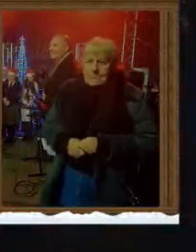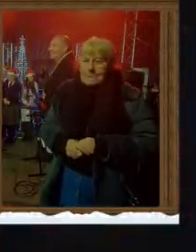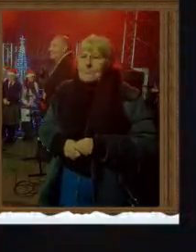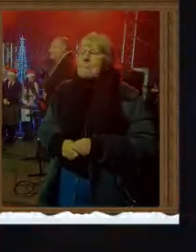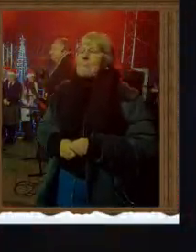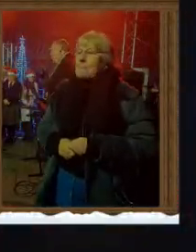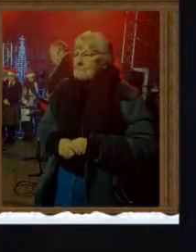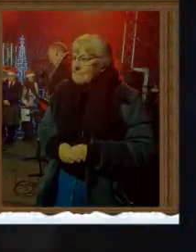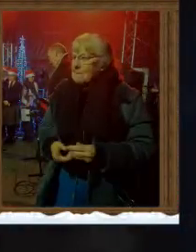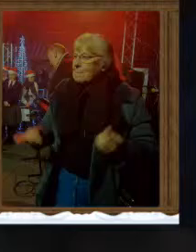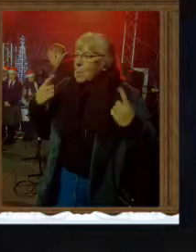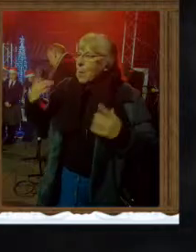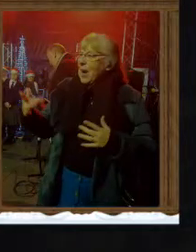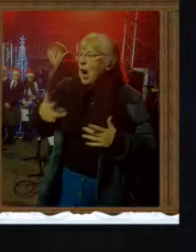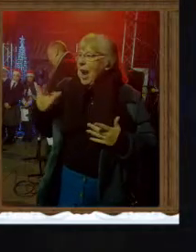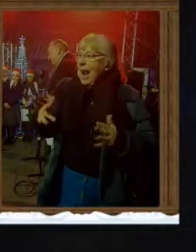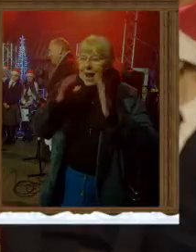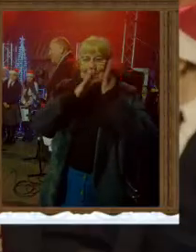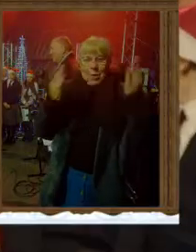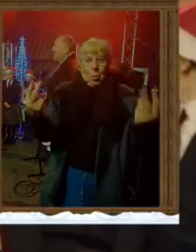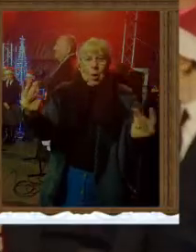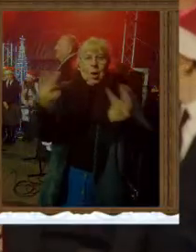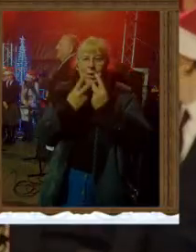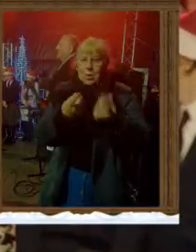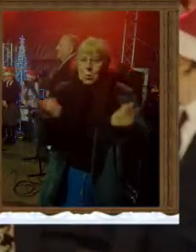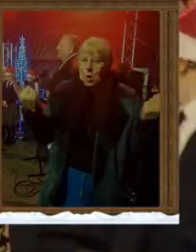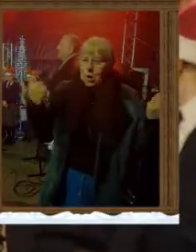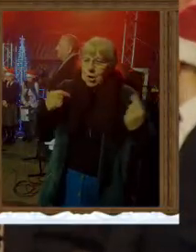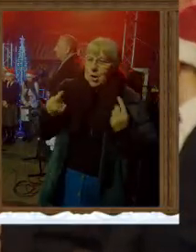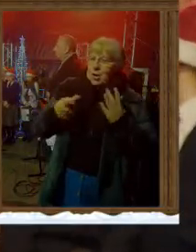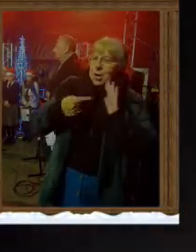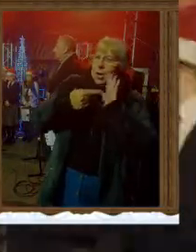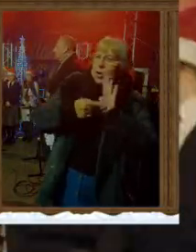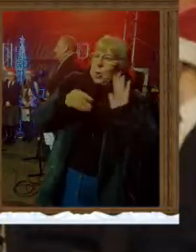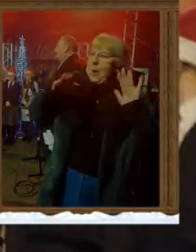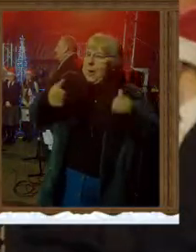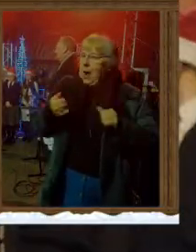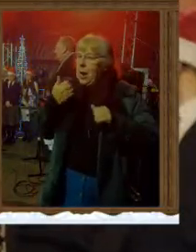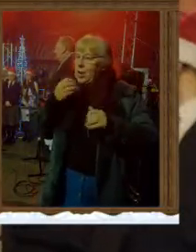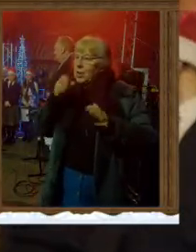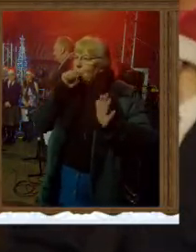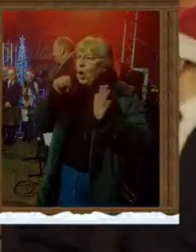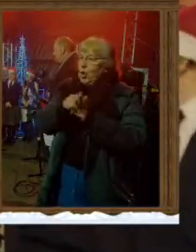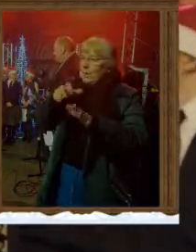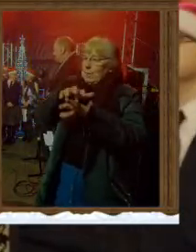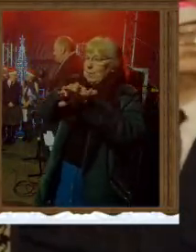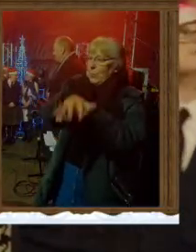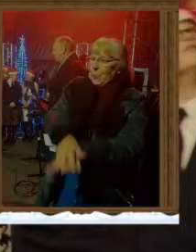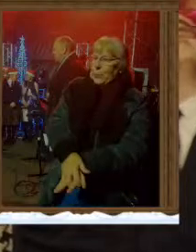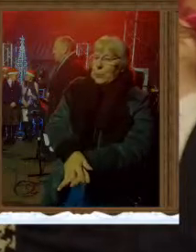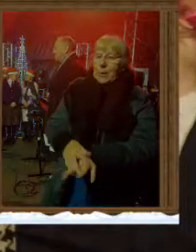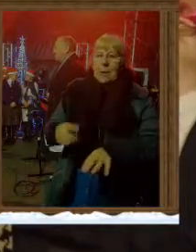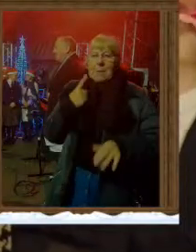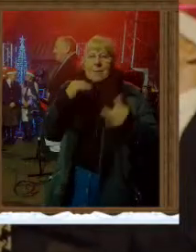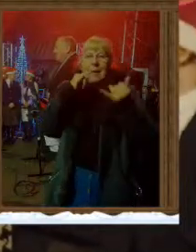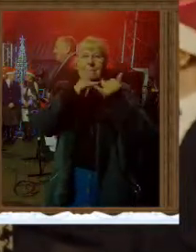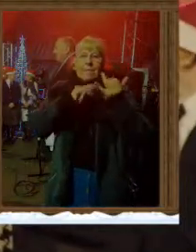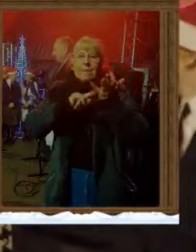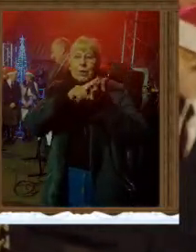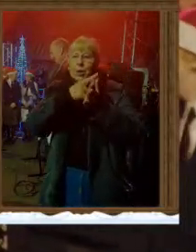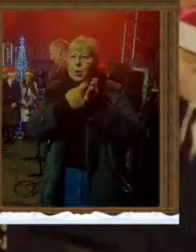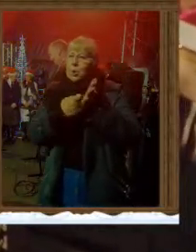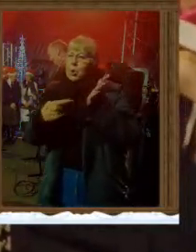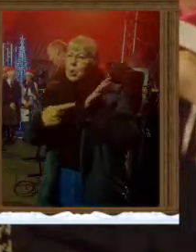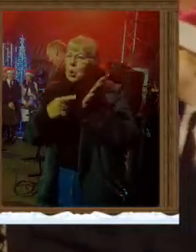We are live to the world showing you how to do a Christmas light switch on with style. I'm Stuart Robinson. This is Kat.